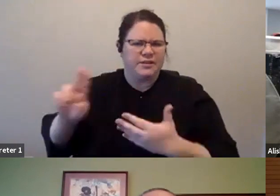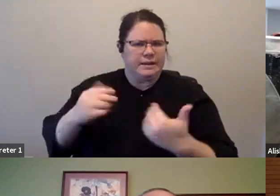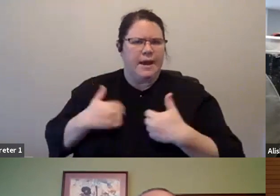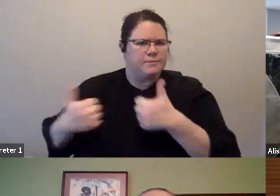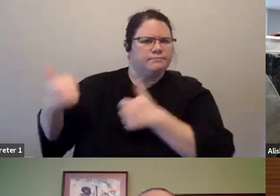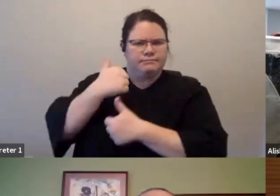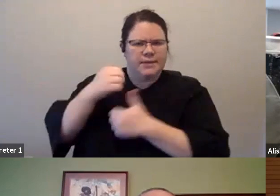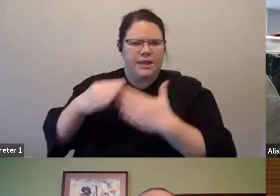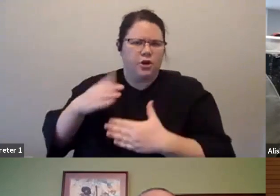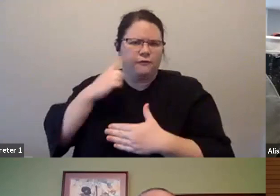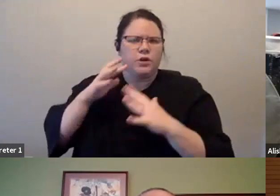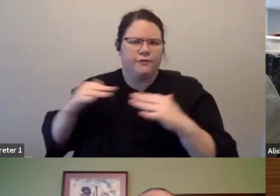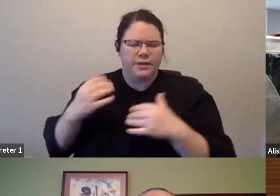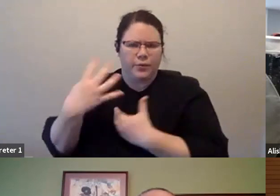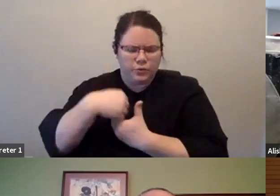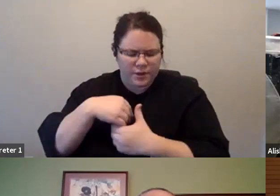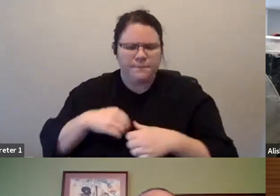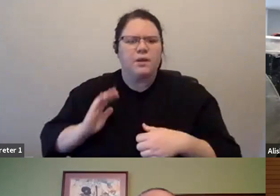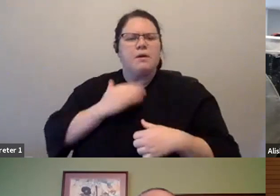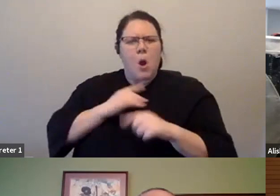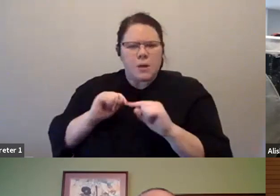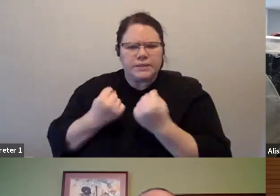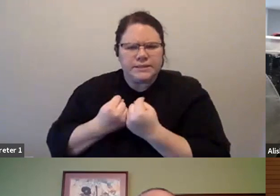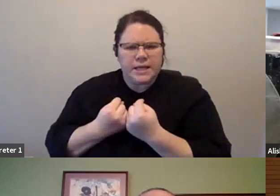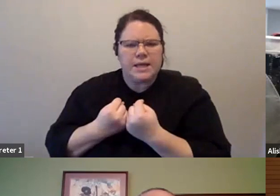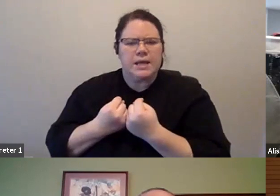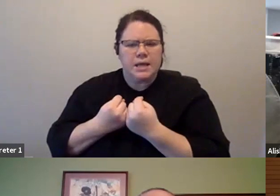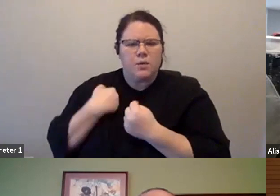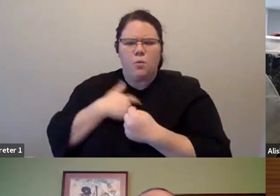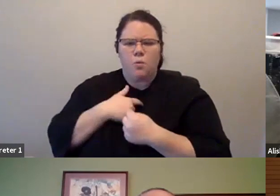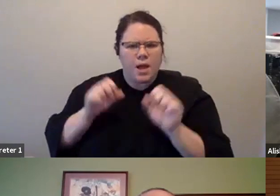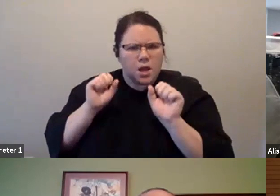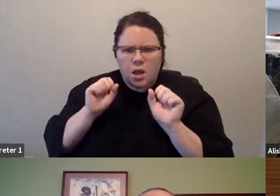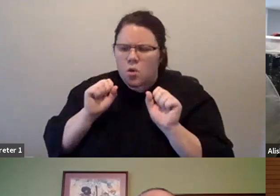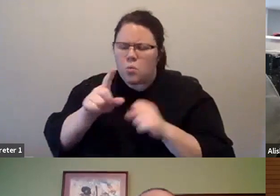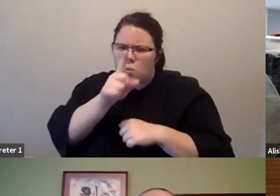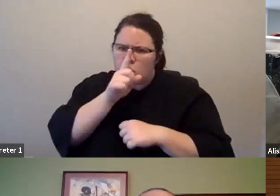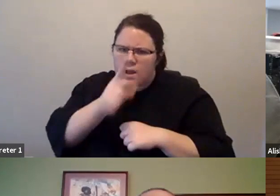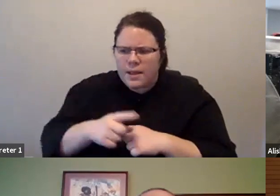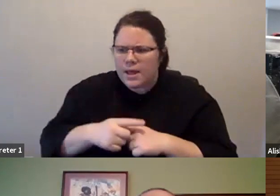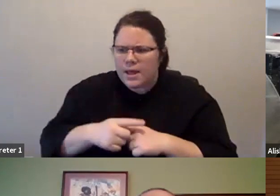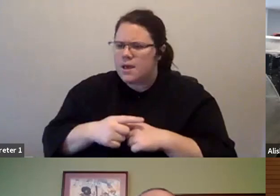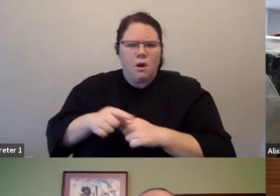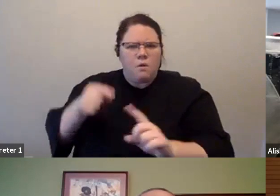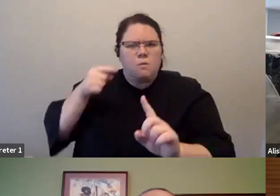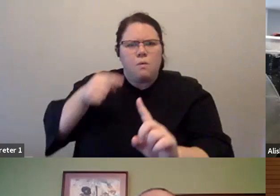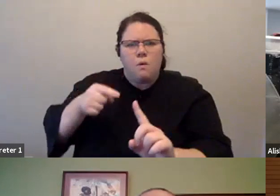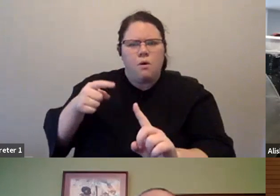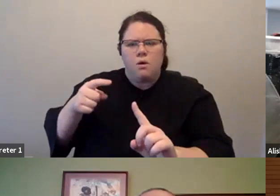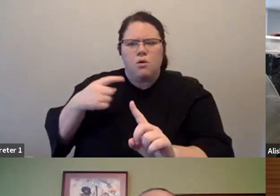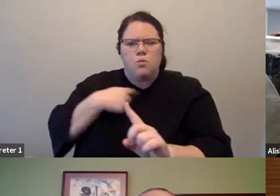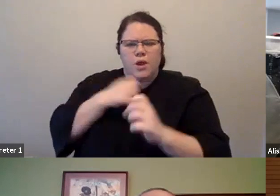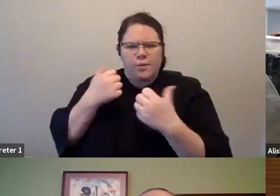our leadership team was able to really be on the front end of providing thought